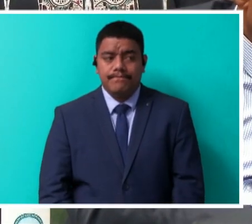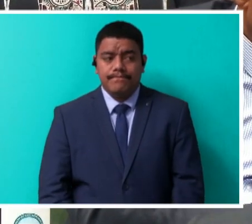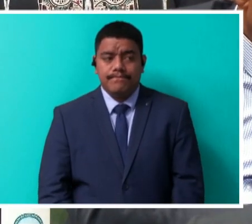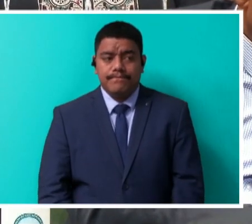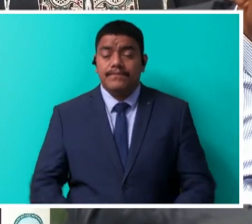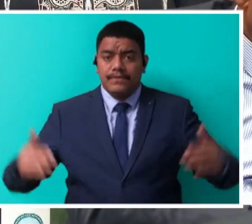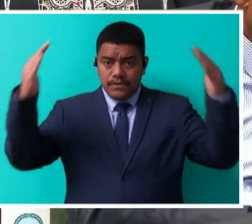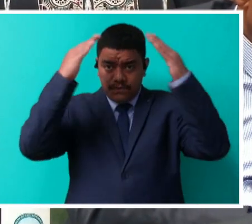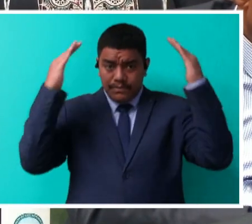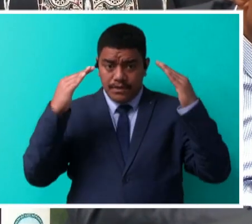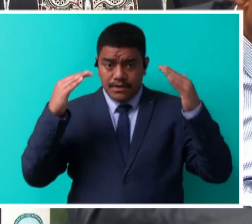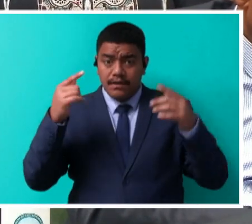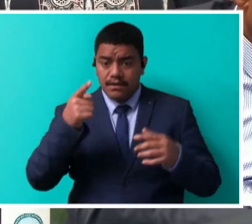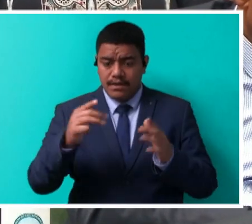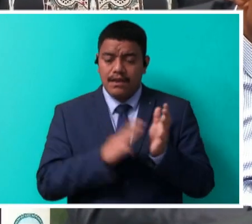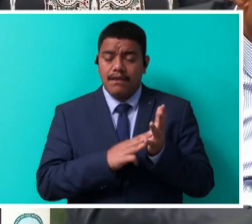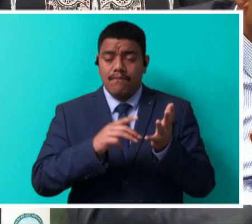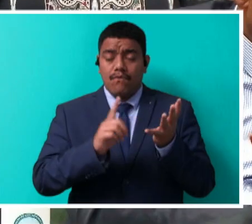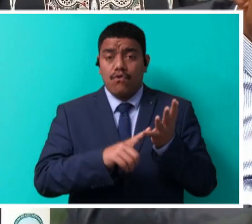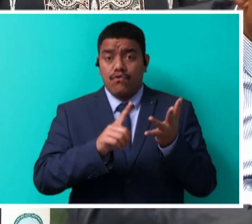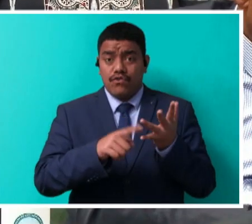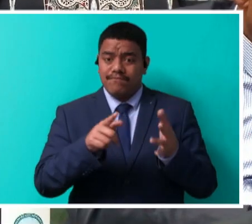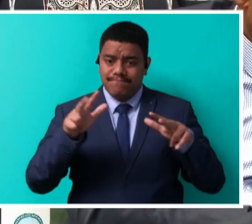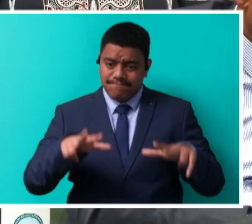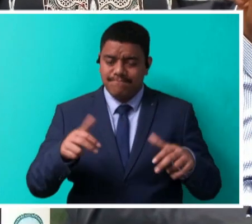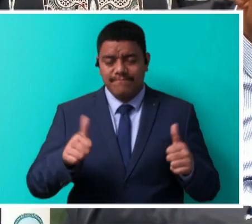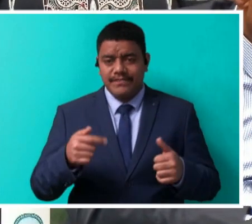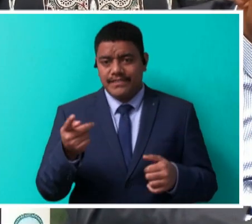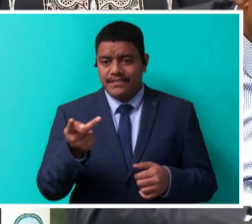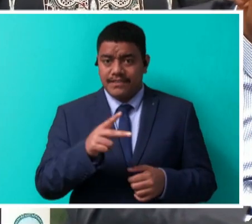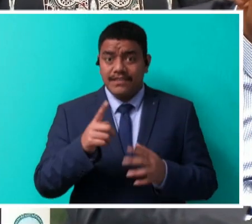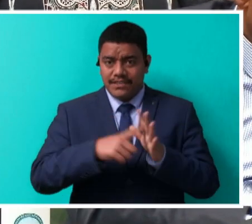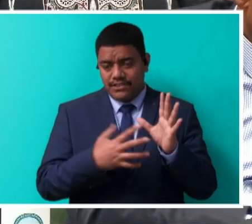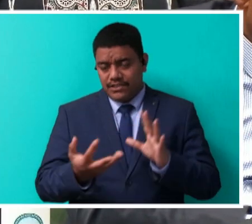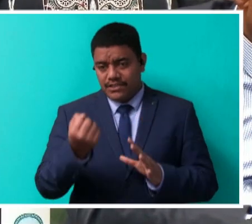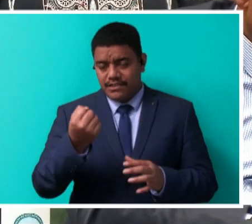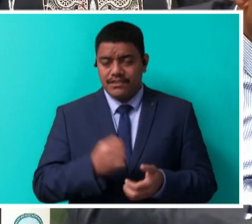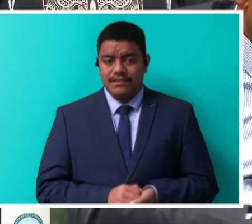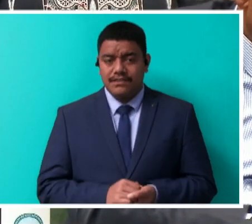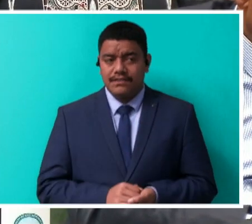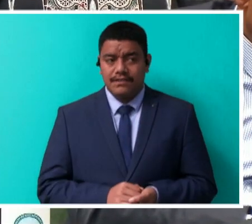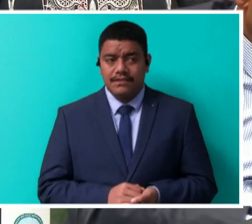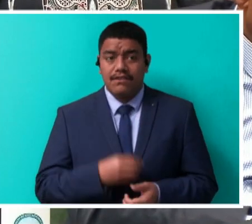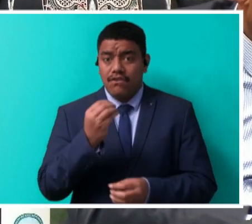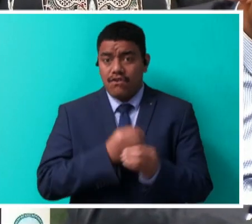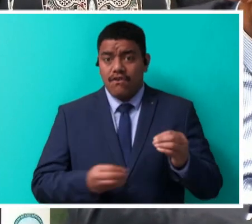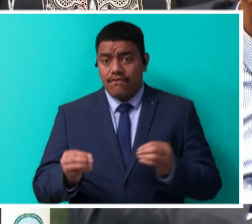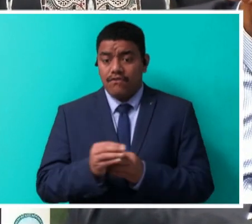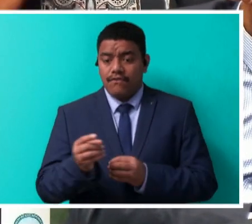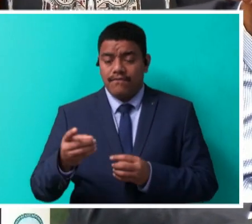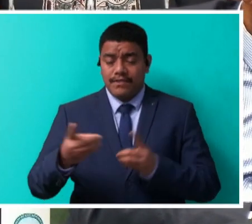Mr. Speaker, sir, the MOU has already yielded significant benefit across the justice institutions. The Office of the Director of